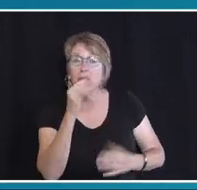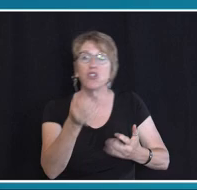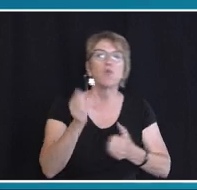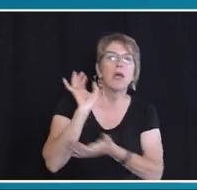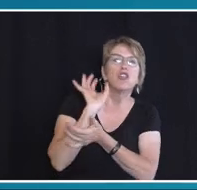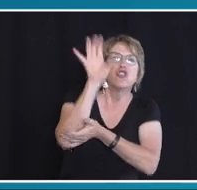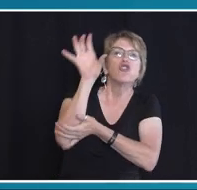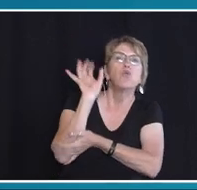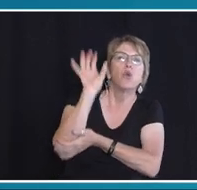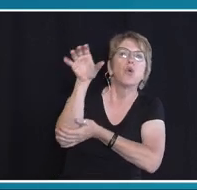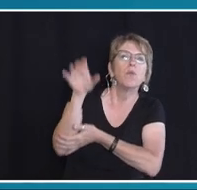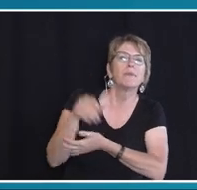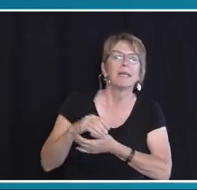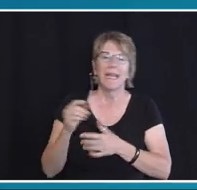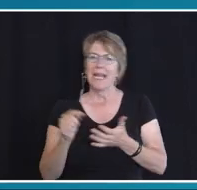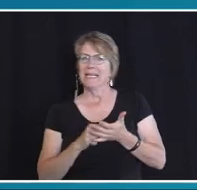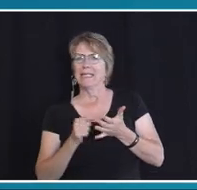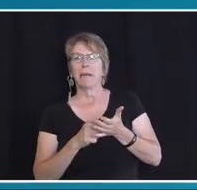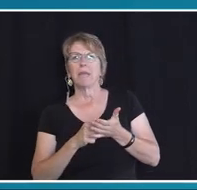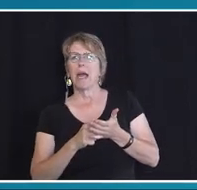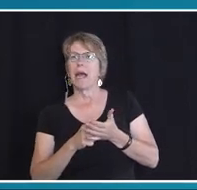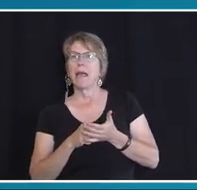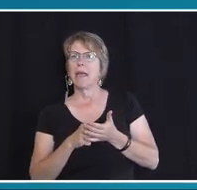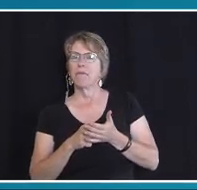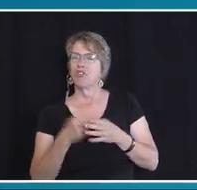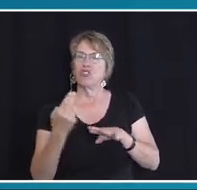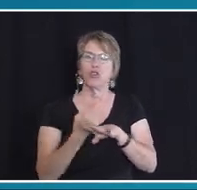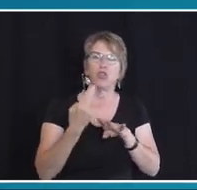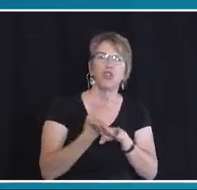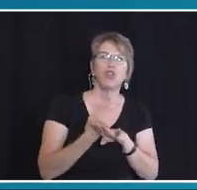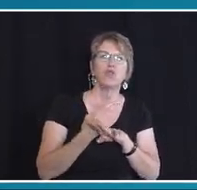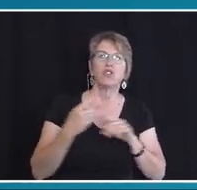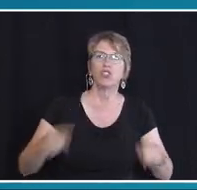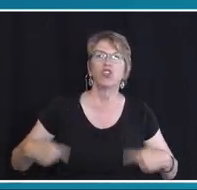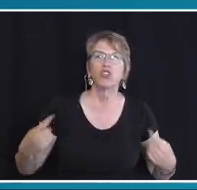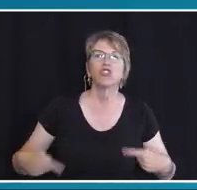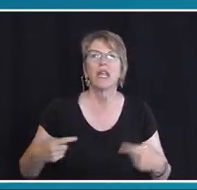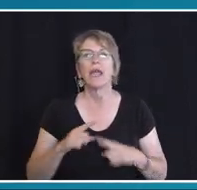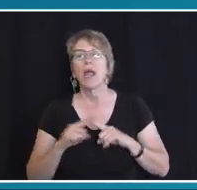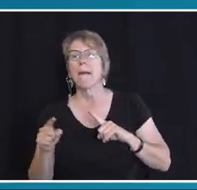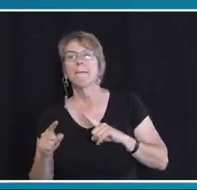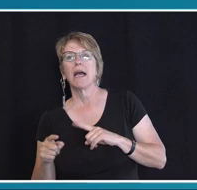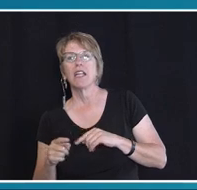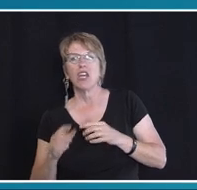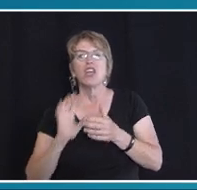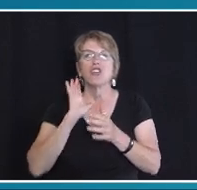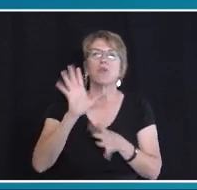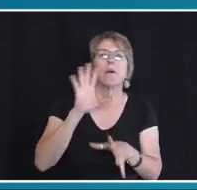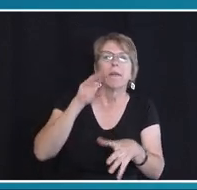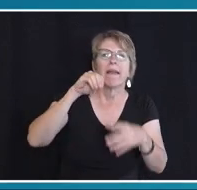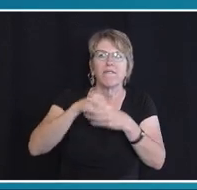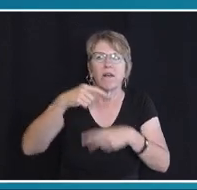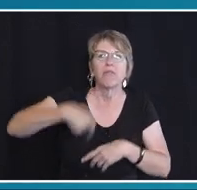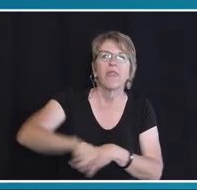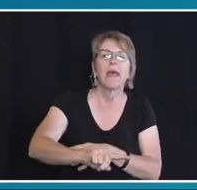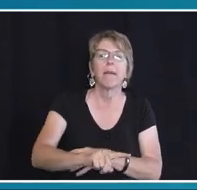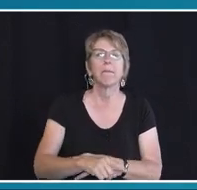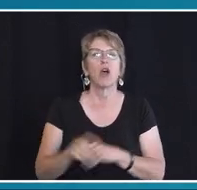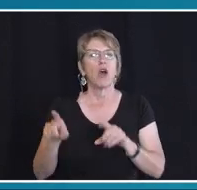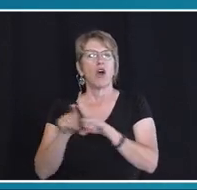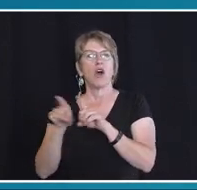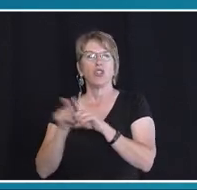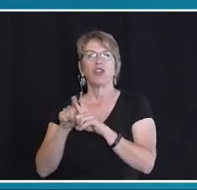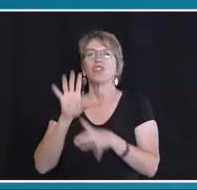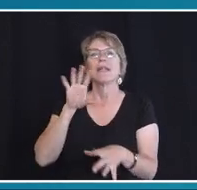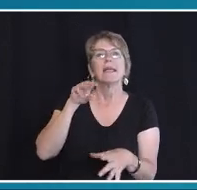hoops? Even though sometimes she chooses to use her chair, she definitely goes out and participates with them. Lauren likes to